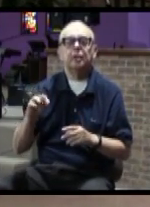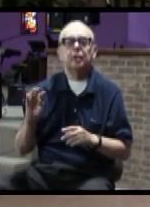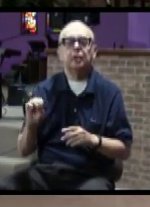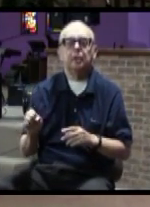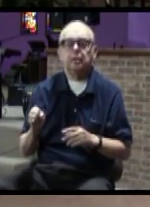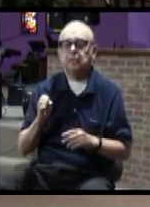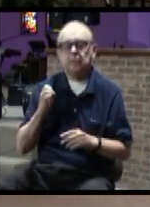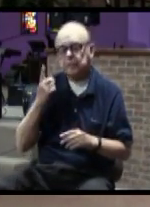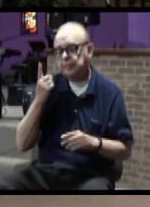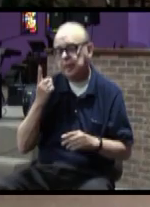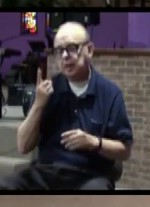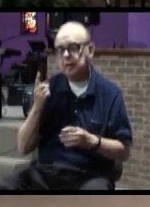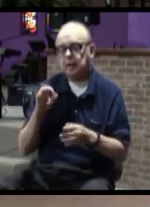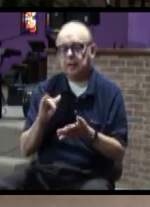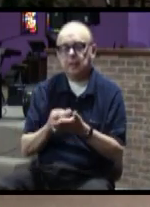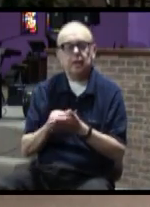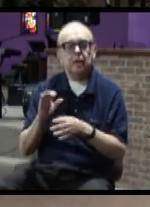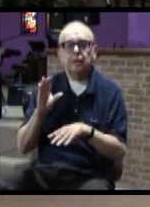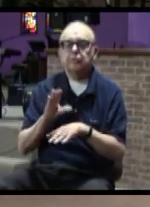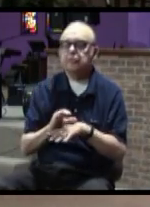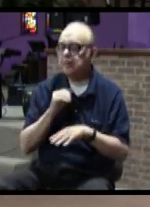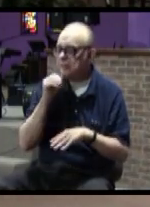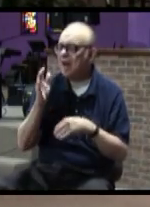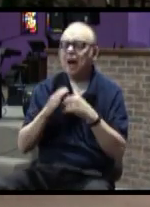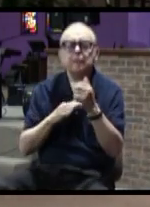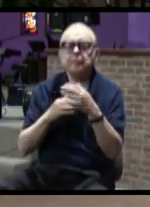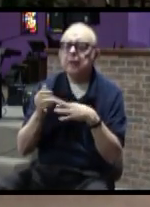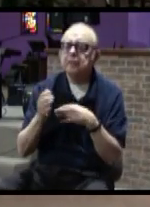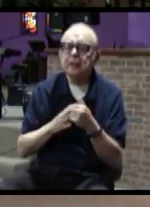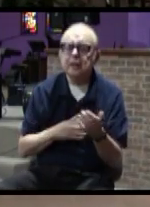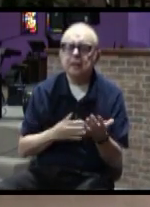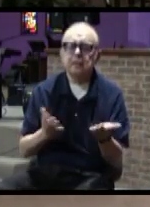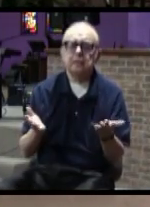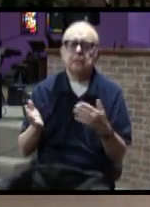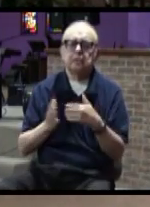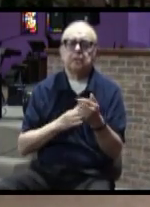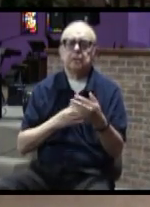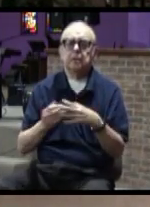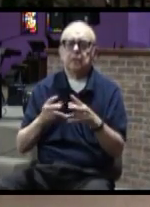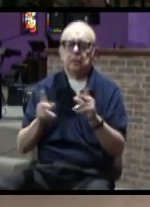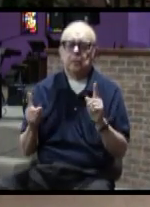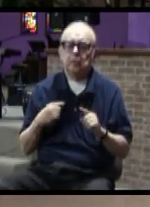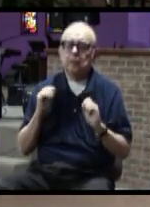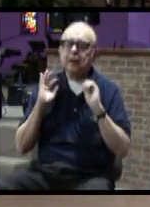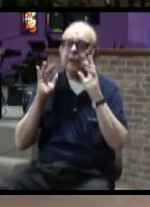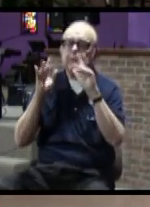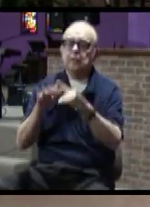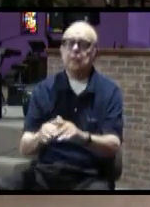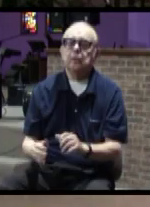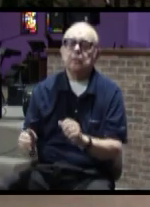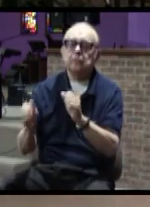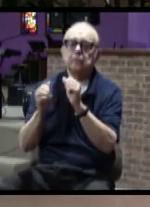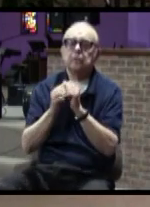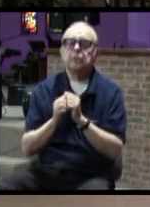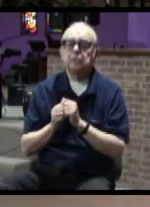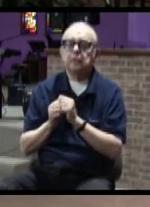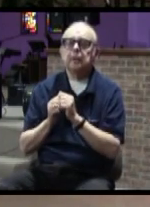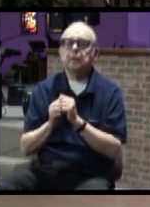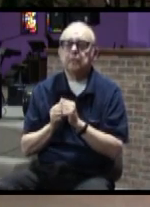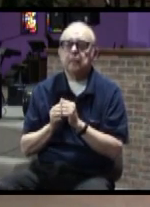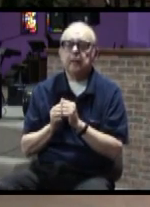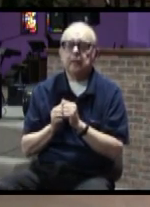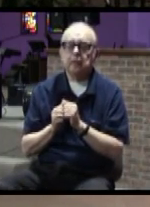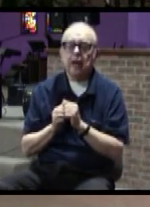Church. Failing to realize that the church isn't a building. A building is a place where we gather